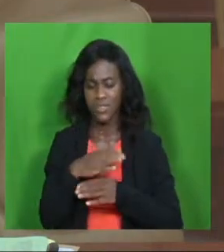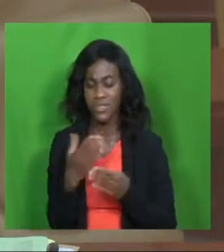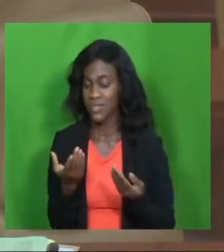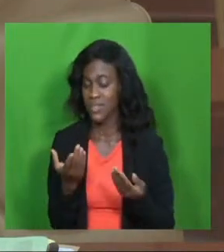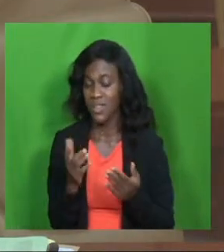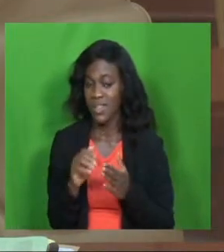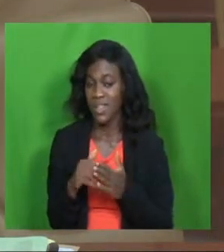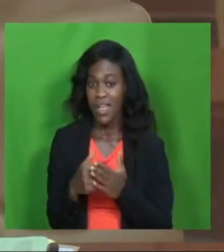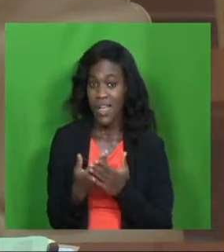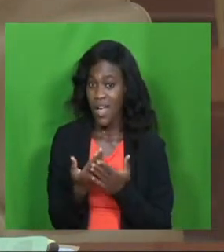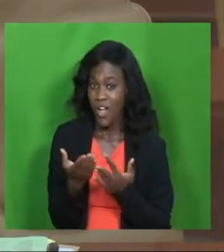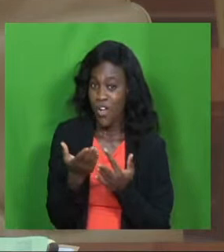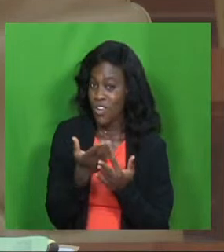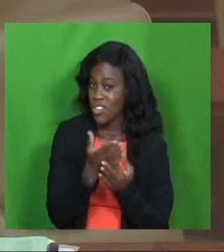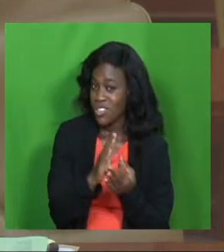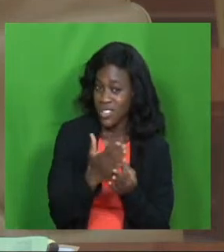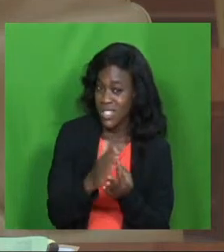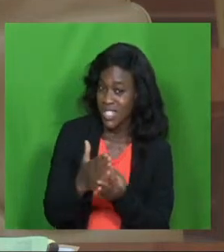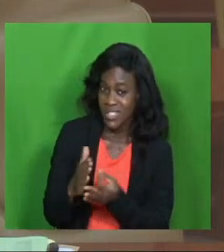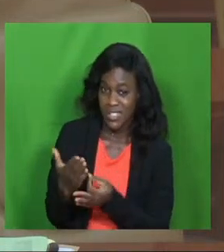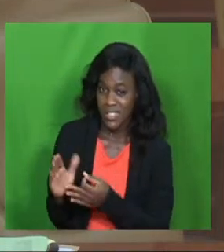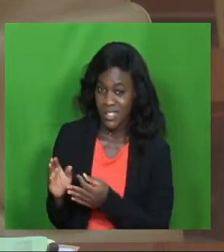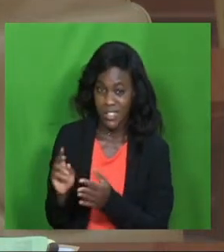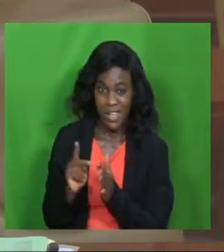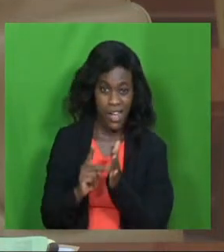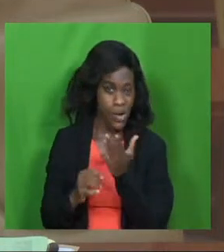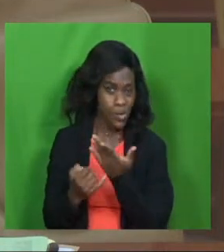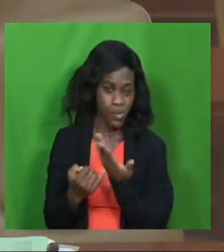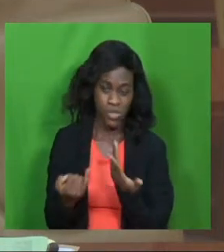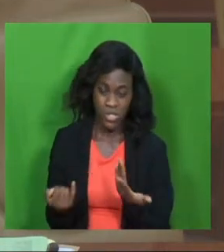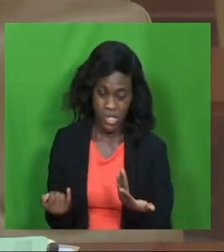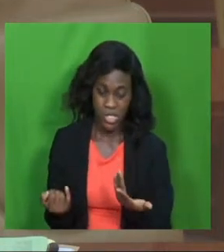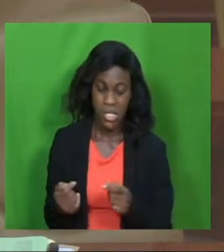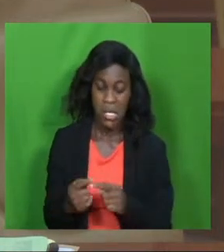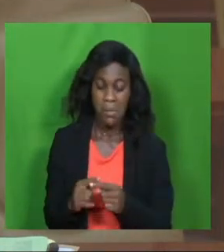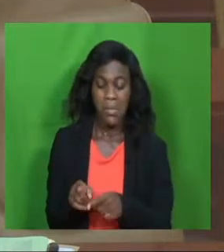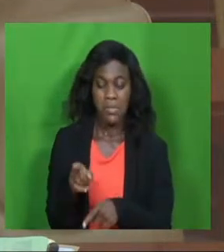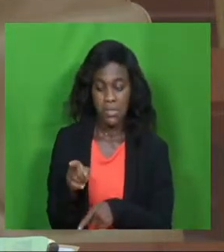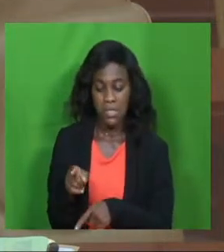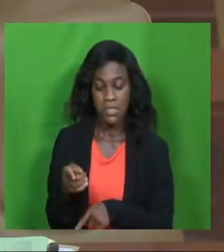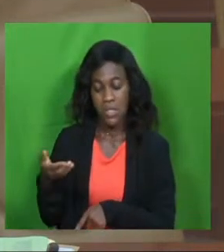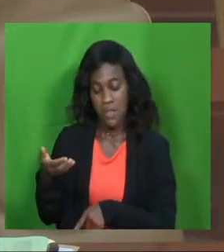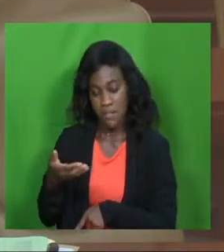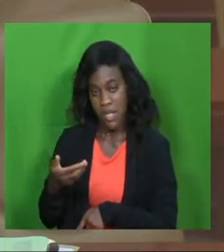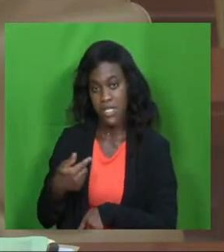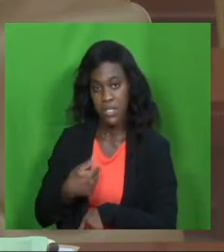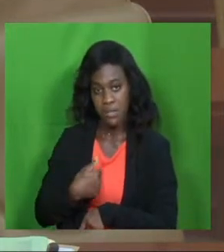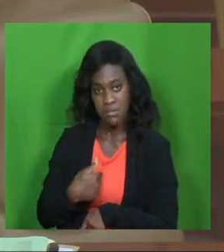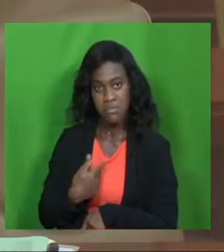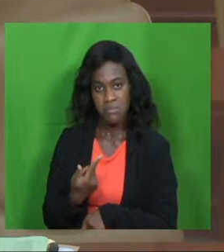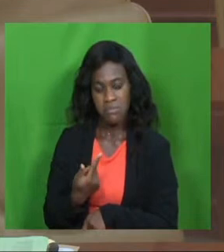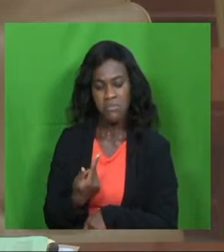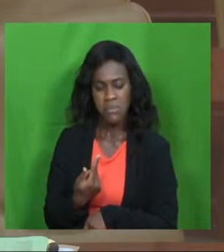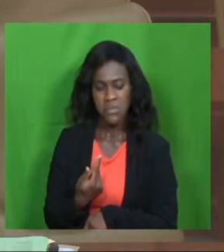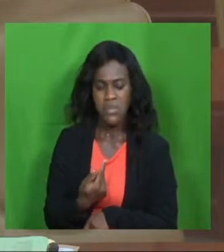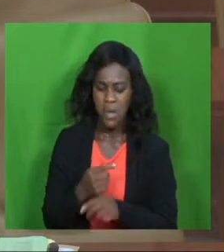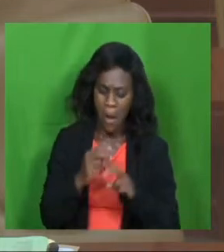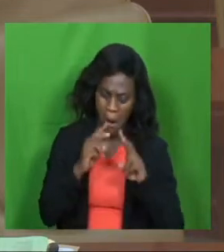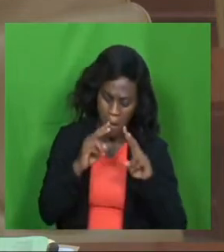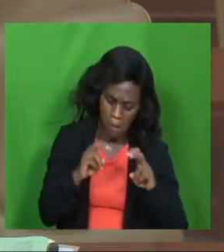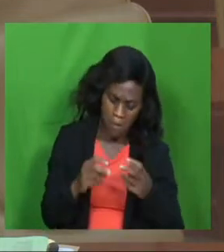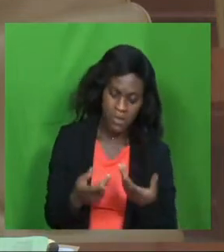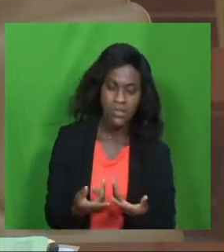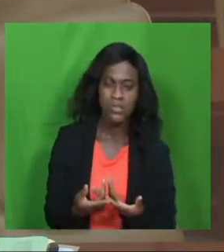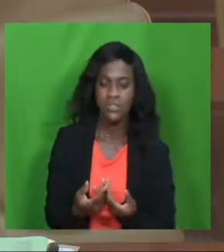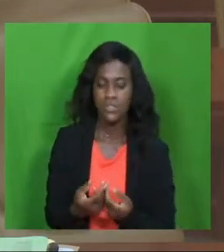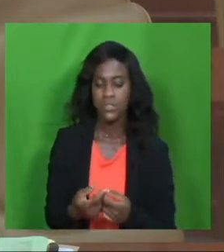the distribution is. But as the Minister has invited, perhaps we'll do some follow-ups later. But my next question,